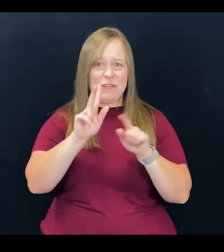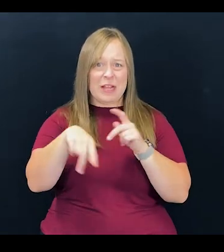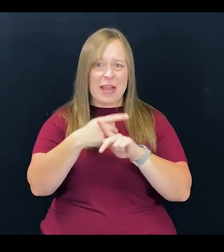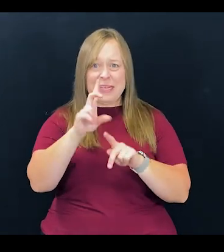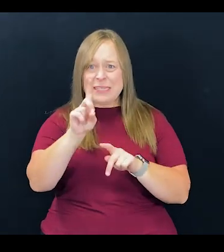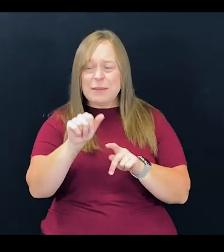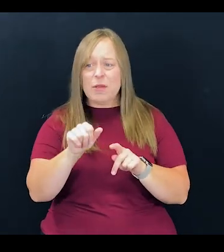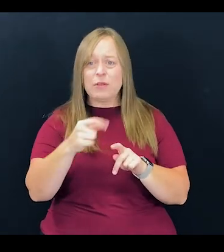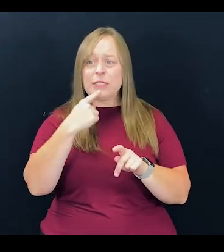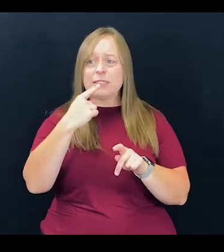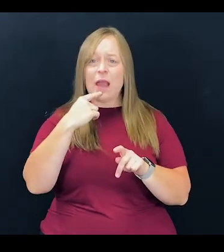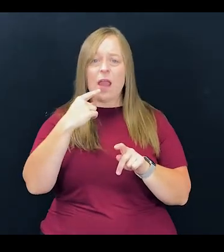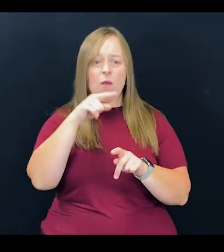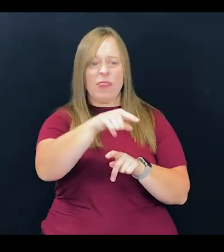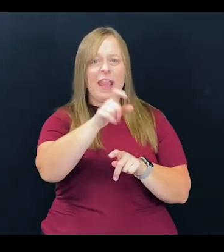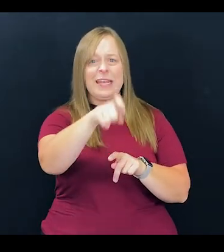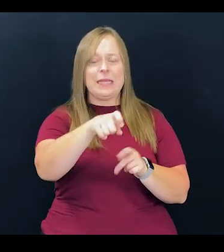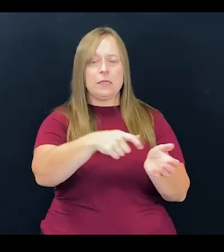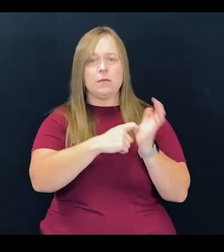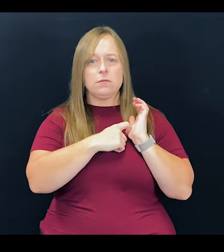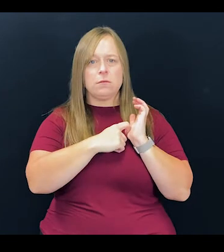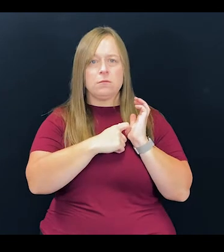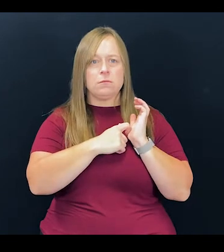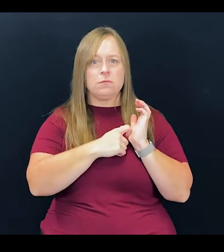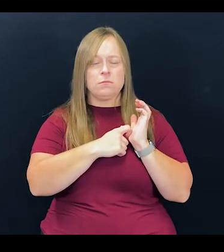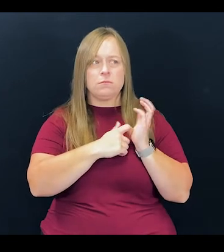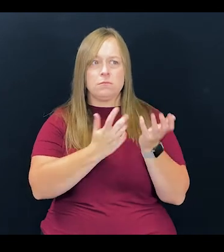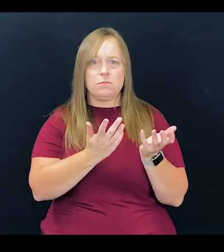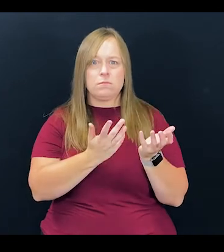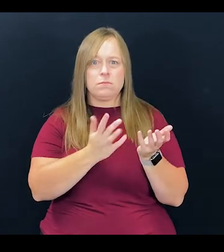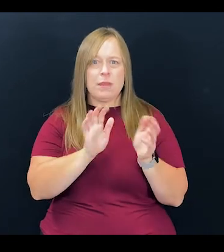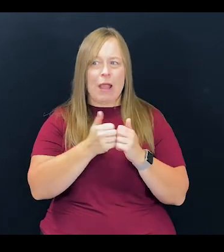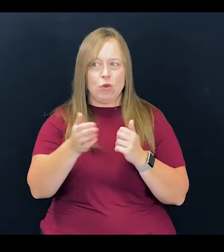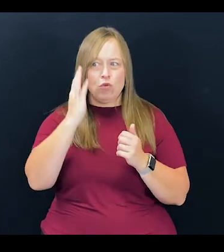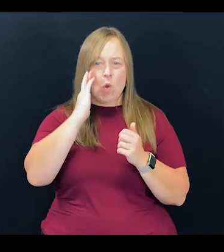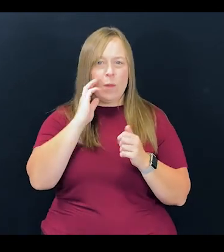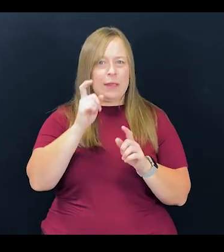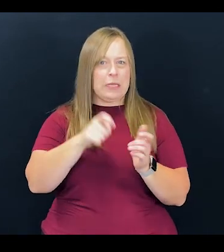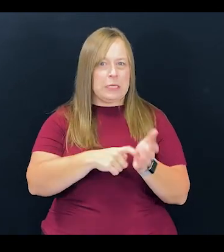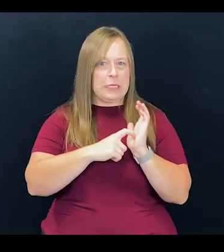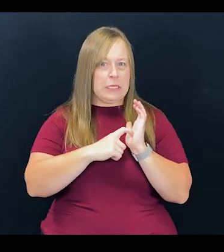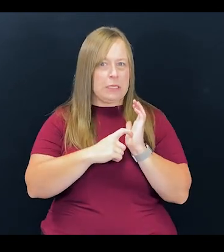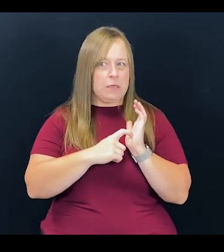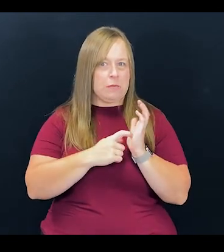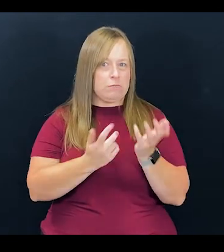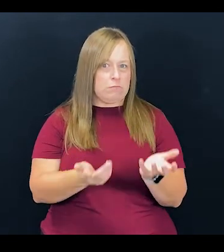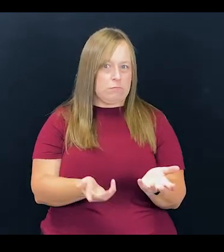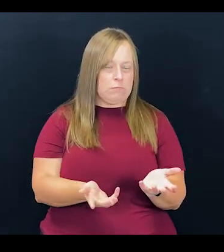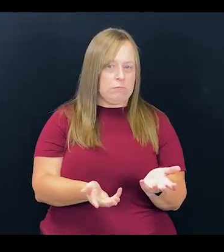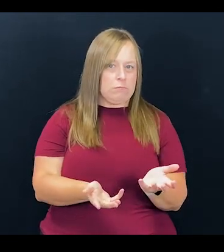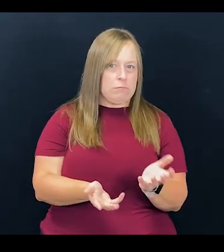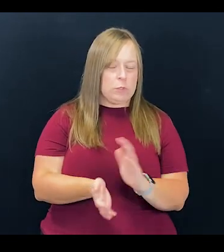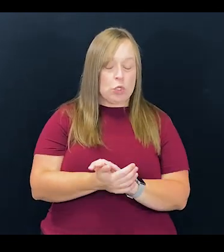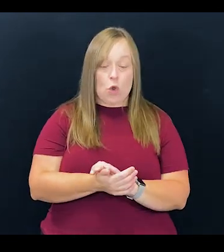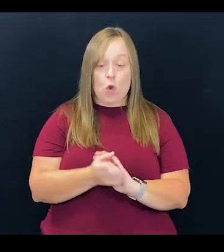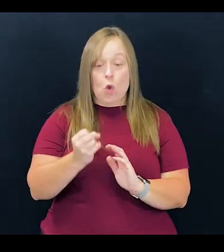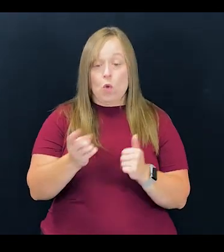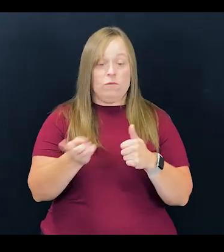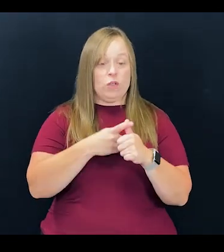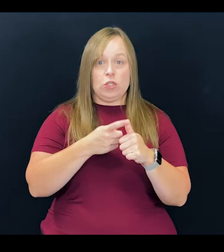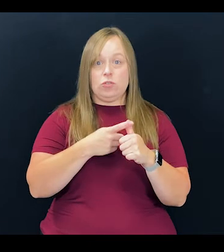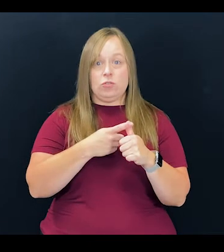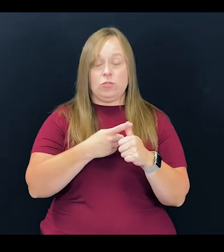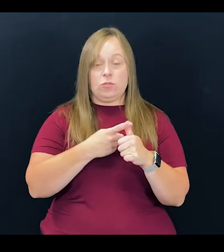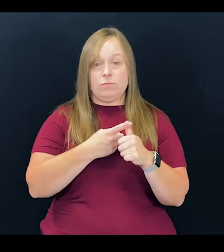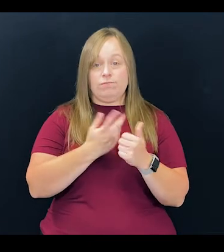needs, different types of disabilities, to say what someone else with differing disabilities can do with or without.